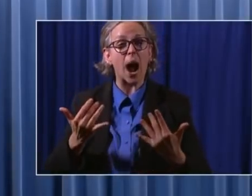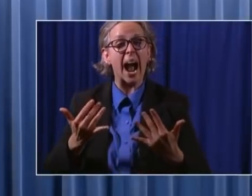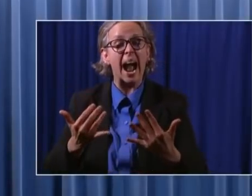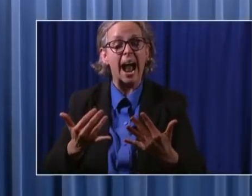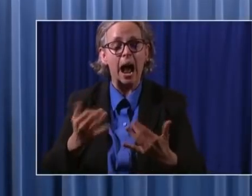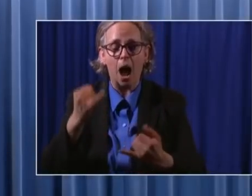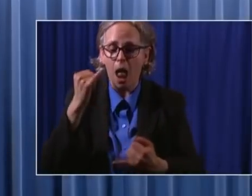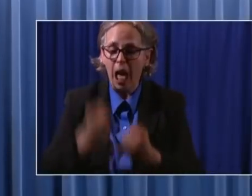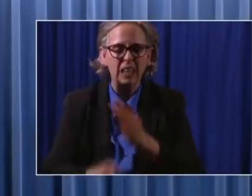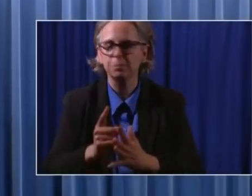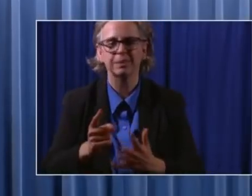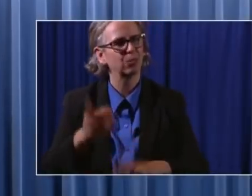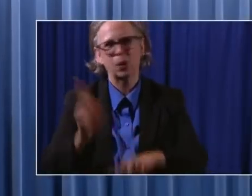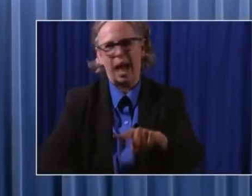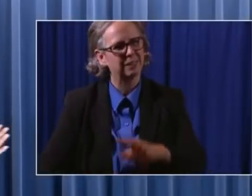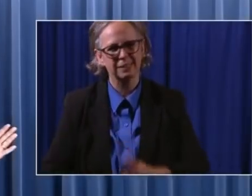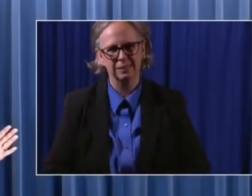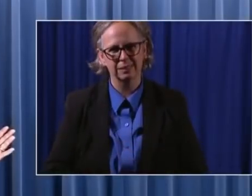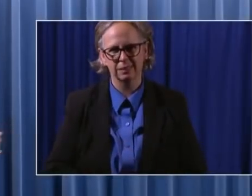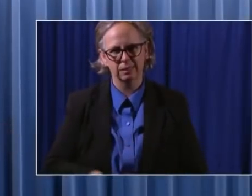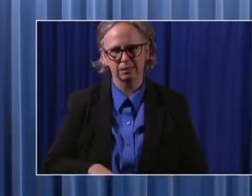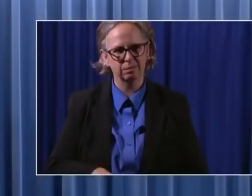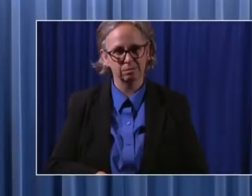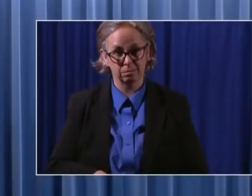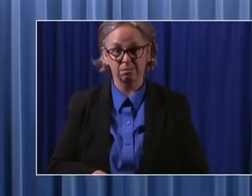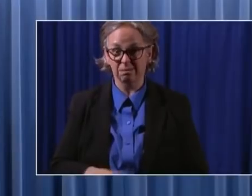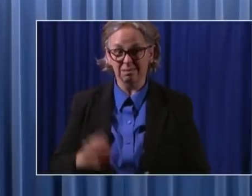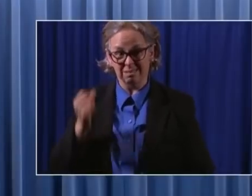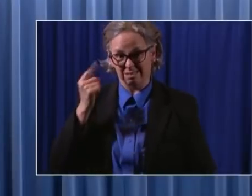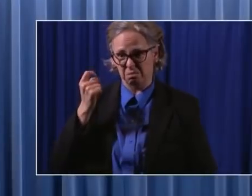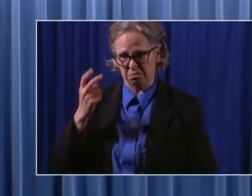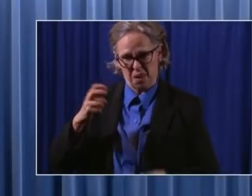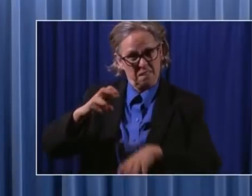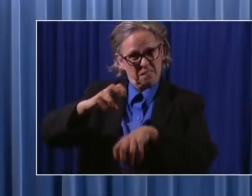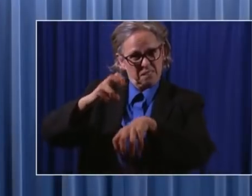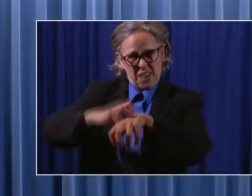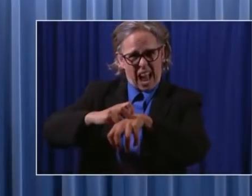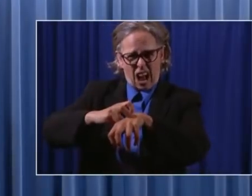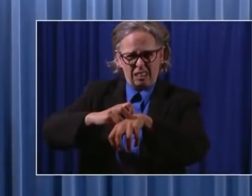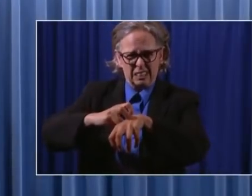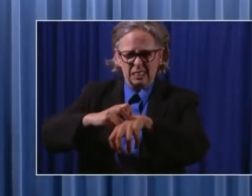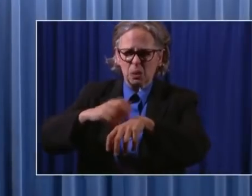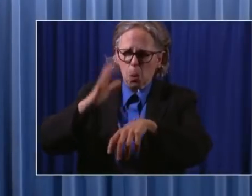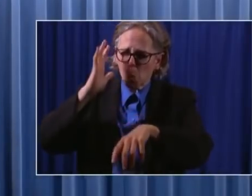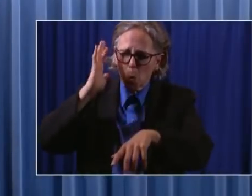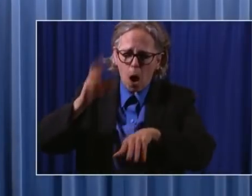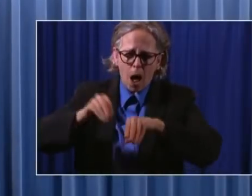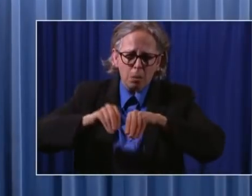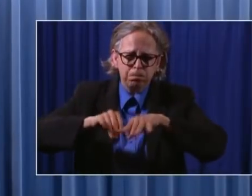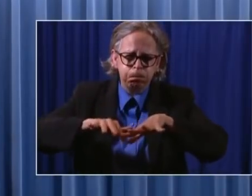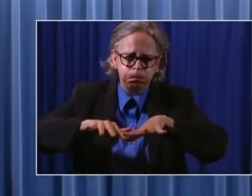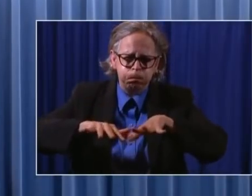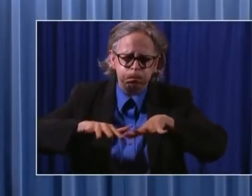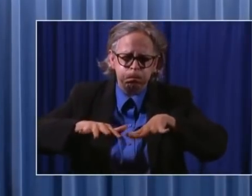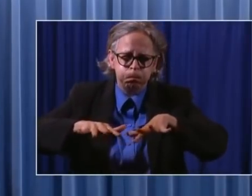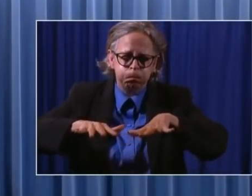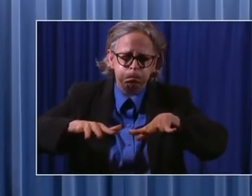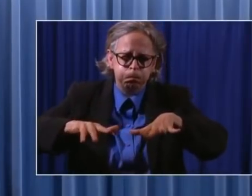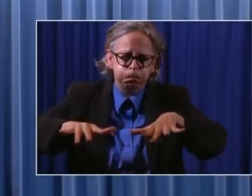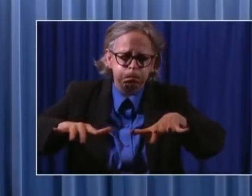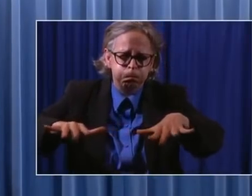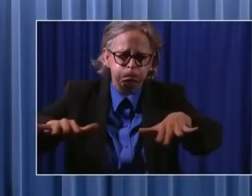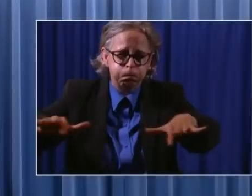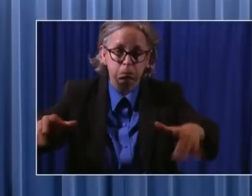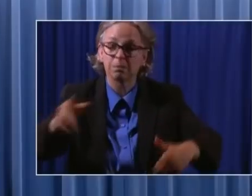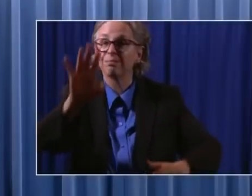it goes out and multiplies out like this. So, for example, if you live in one of these counties, one of the